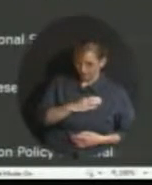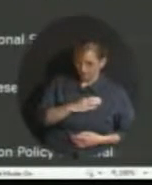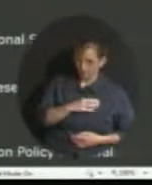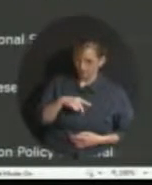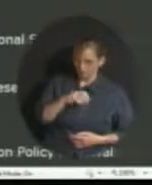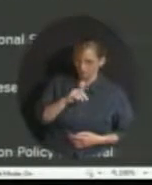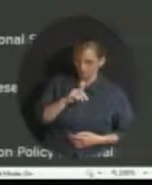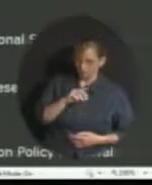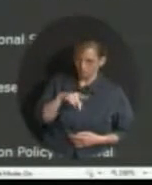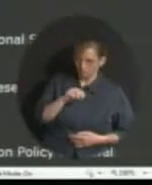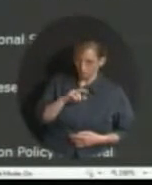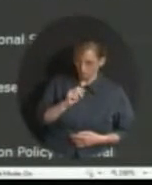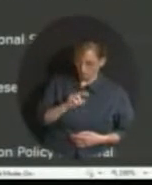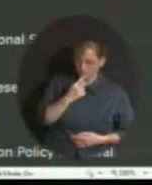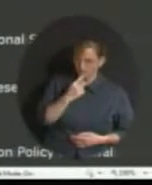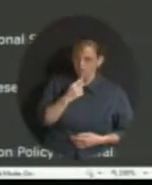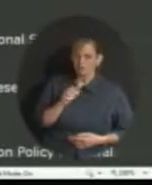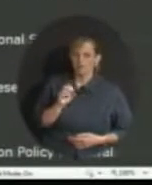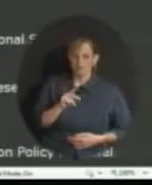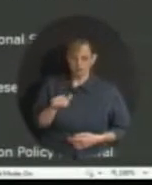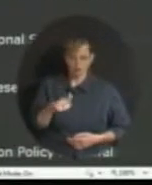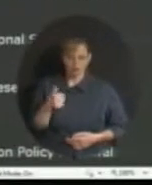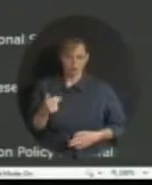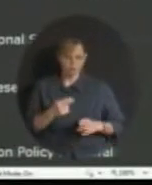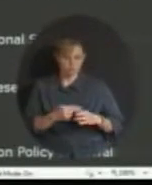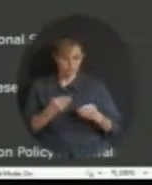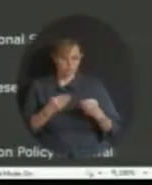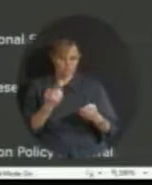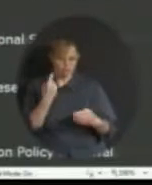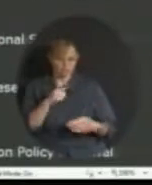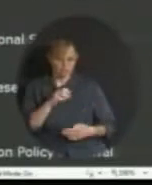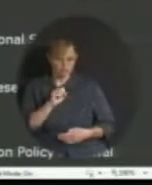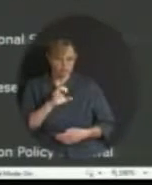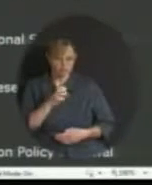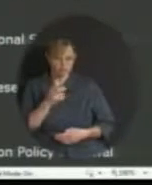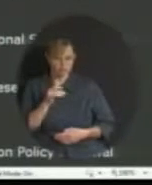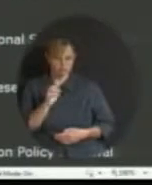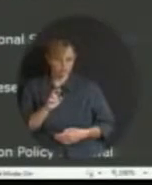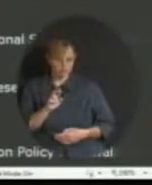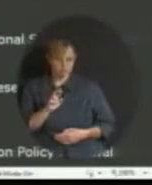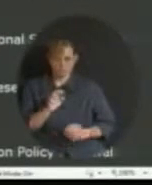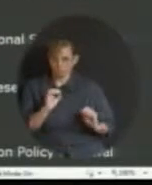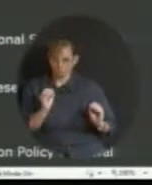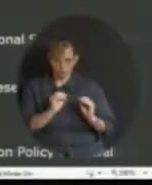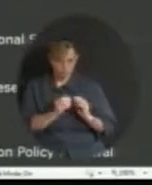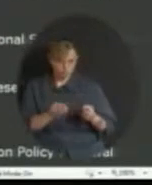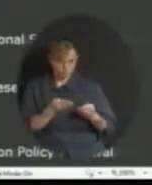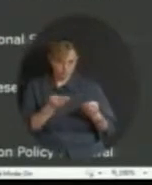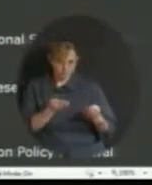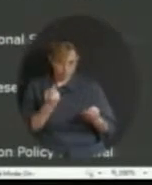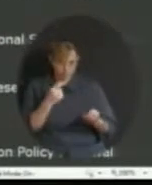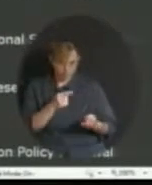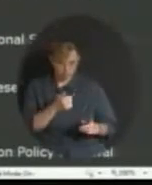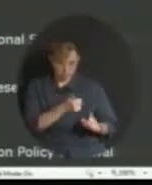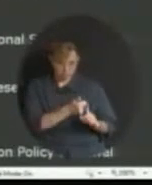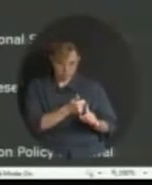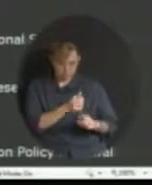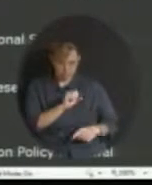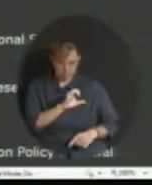Any other nominations for Mr. Shear? Other than Mr. Shear for the nominating committee?